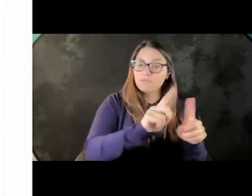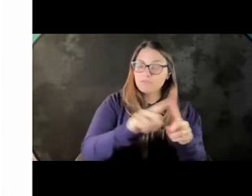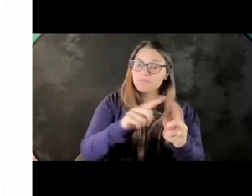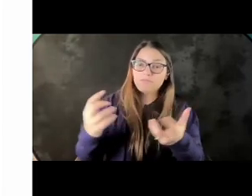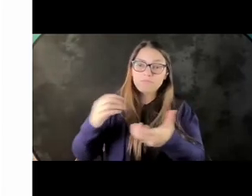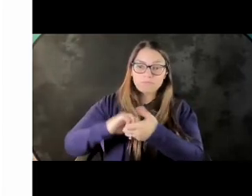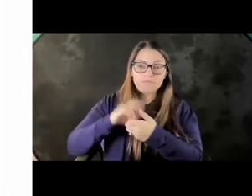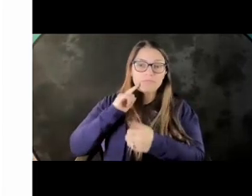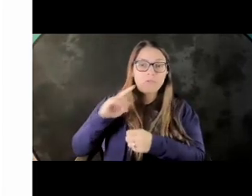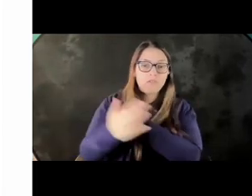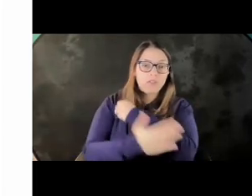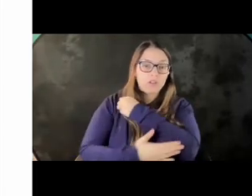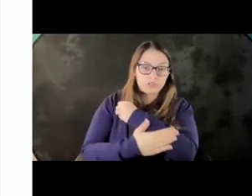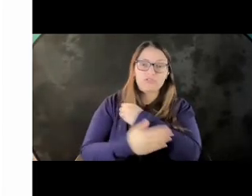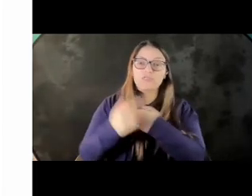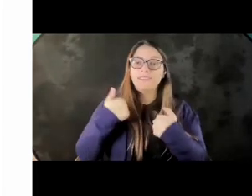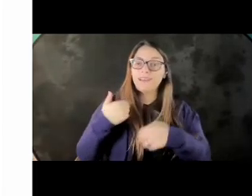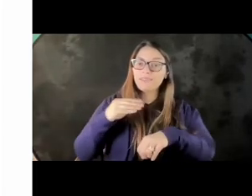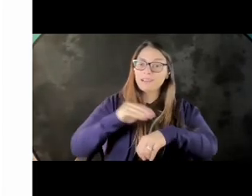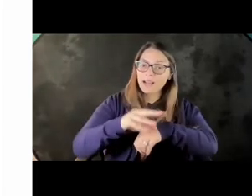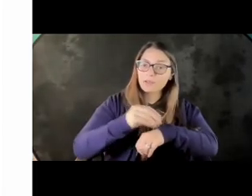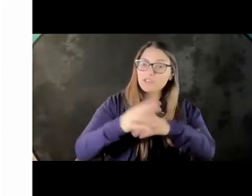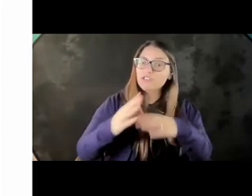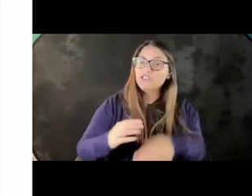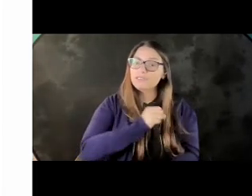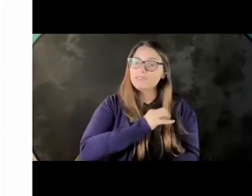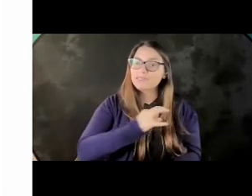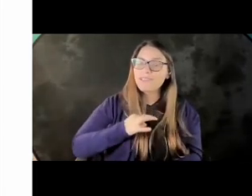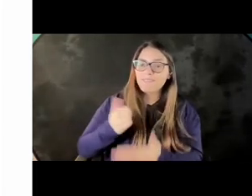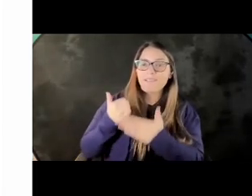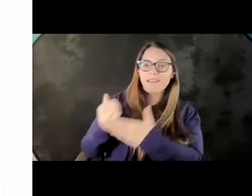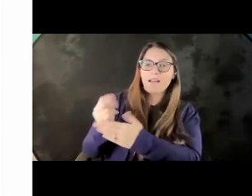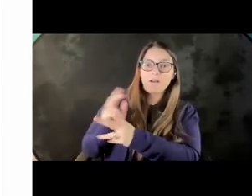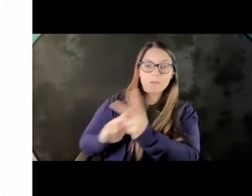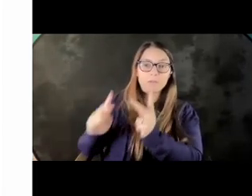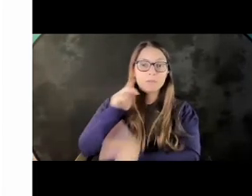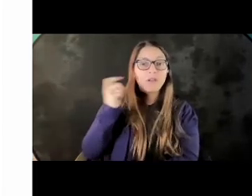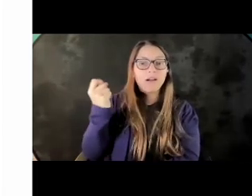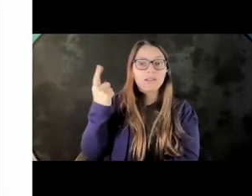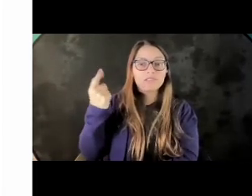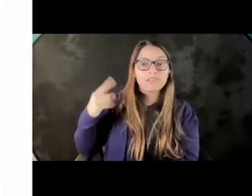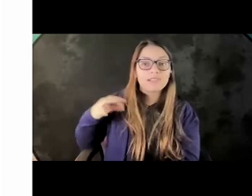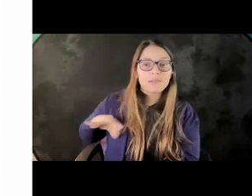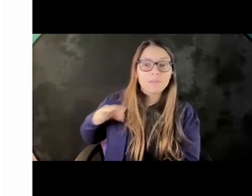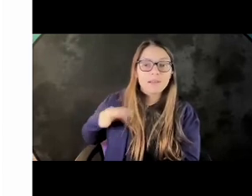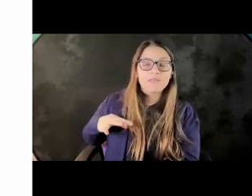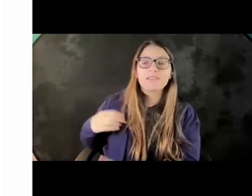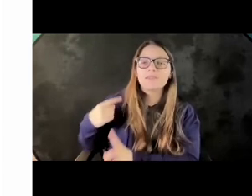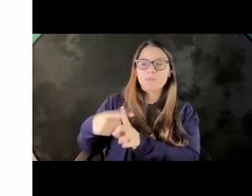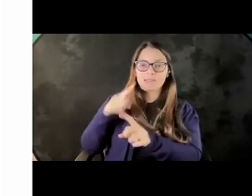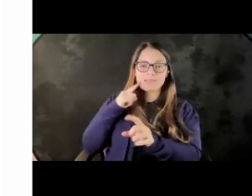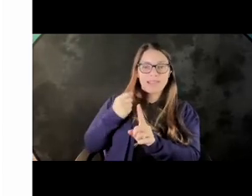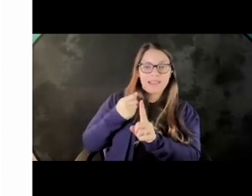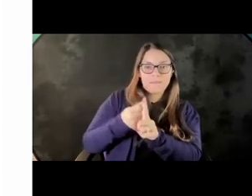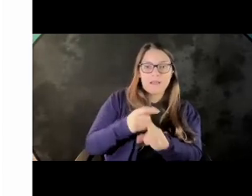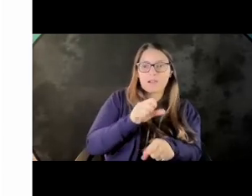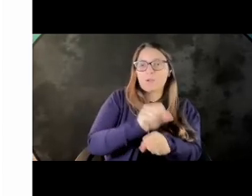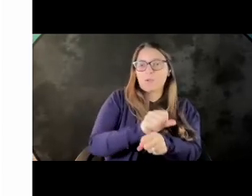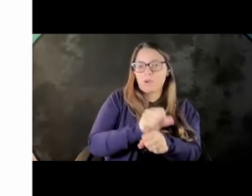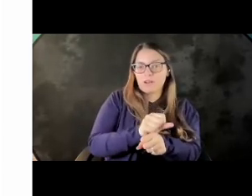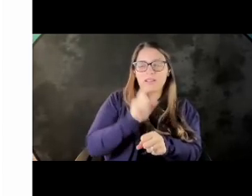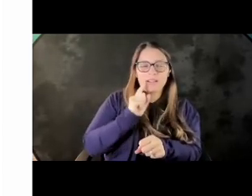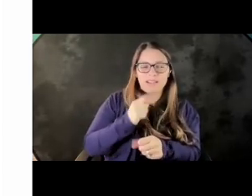on staff who can help beneficiaries understand benefits and the impact that working may have on